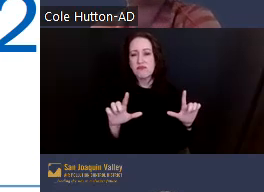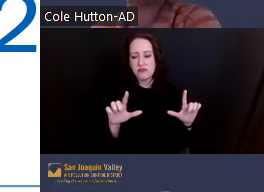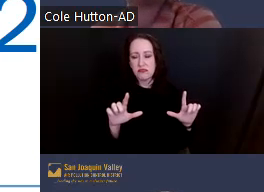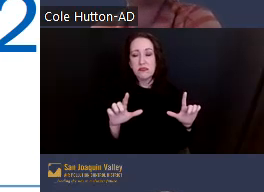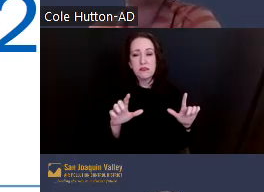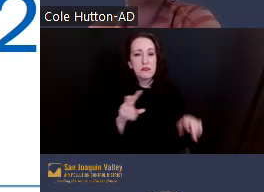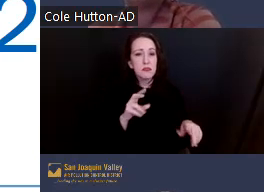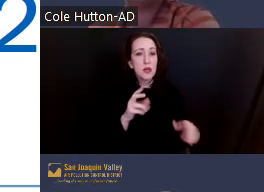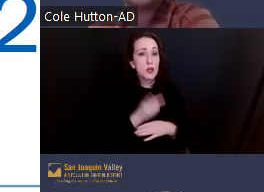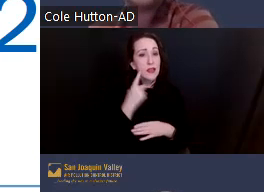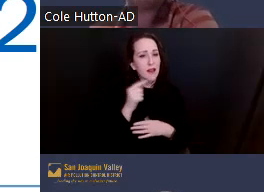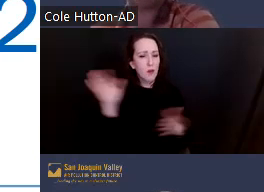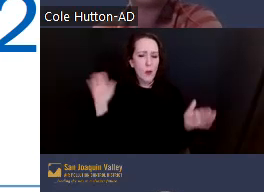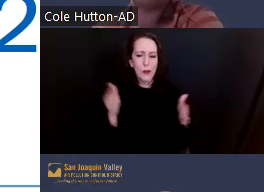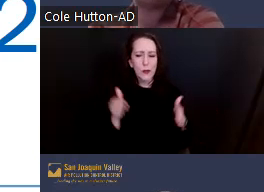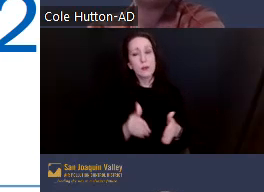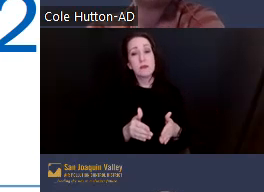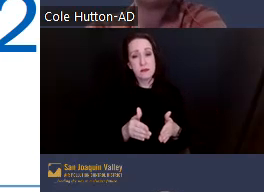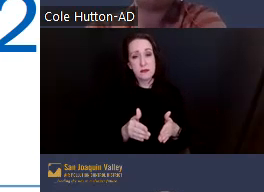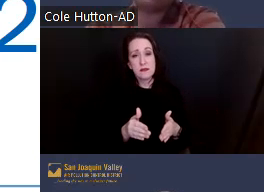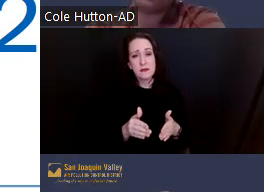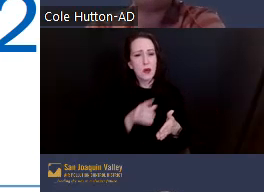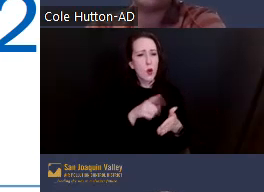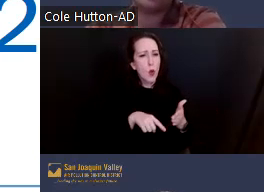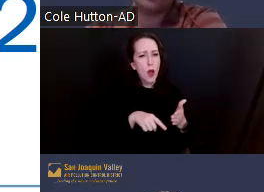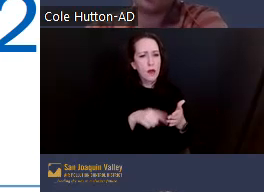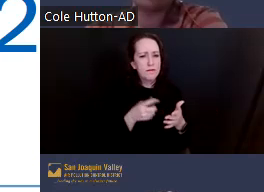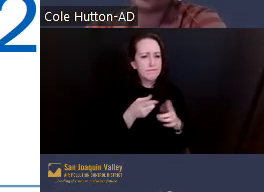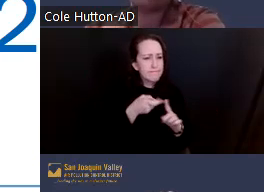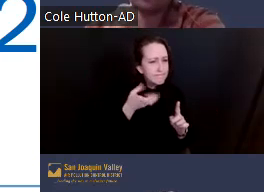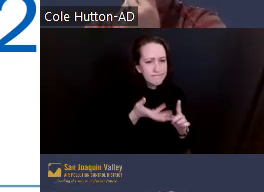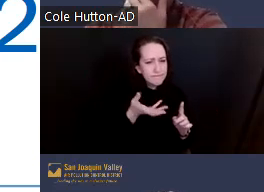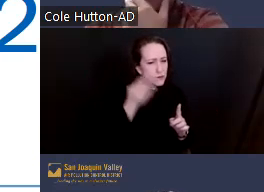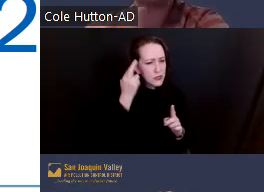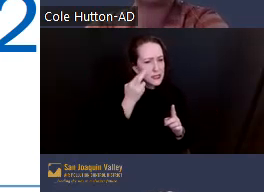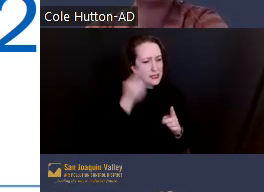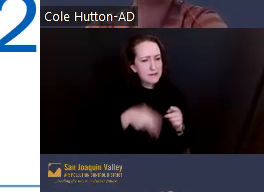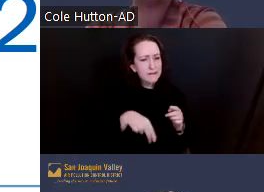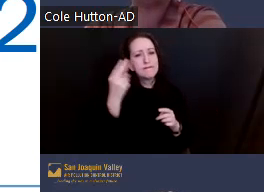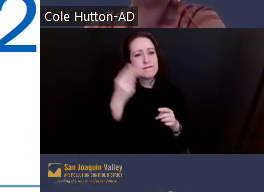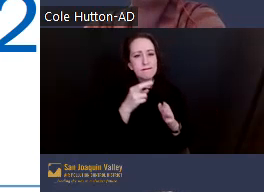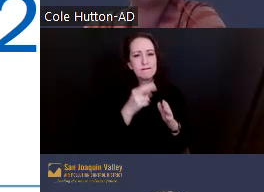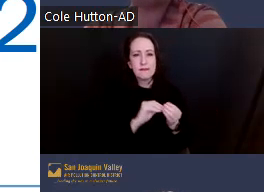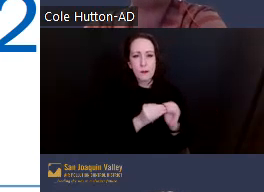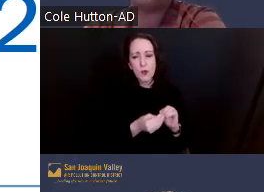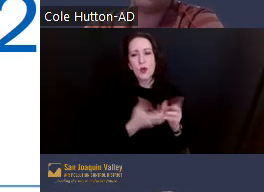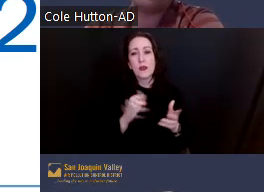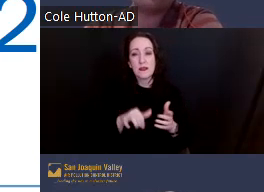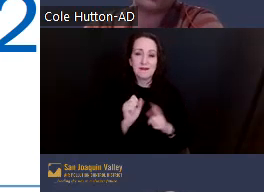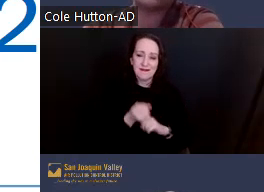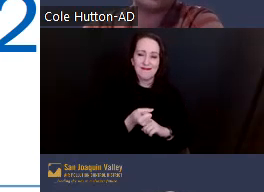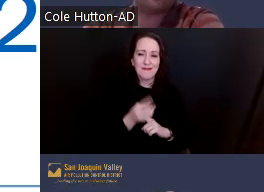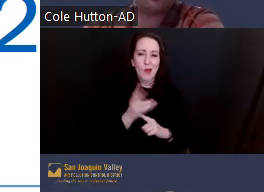use that to kind of narrow down what the culprit might be of those high readings. And in this case, it was